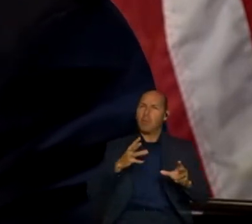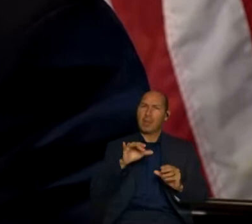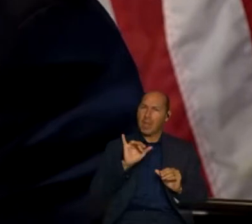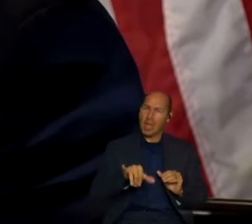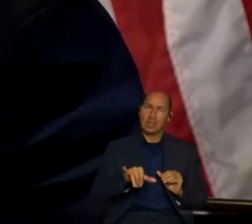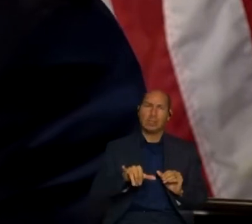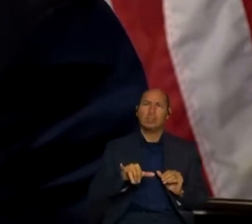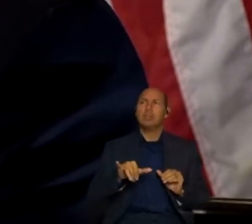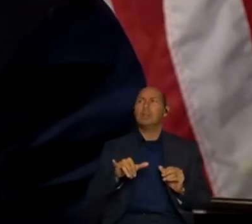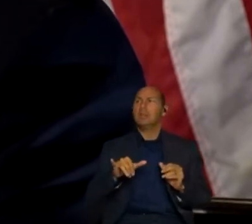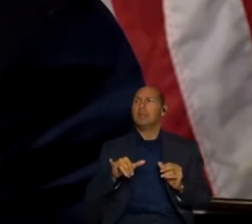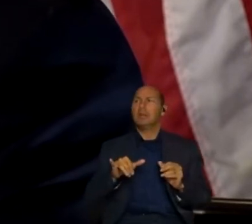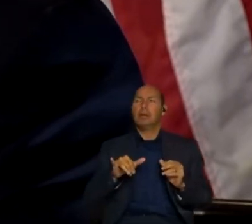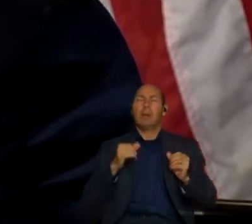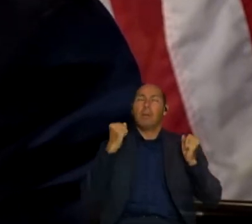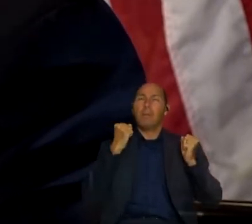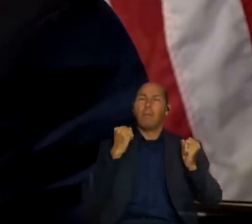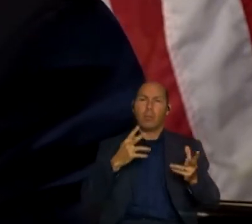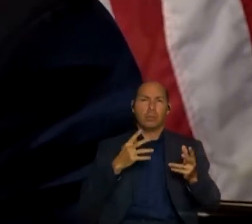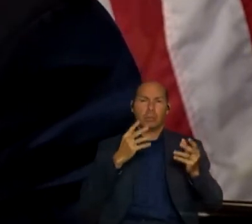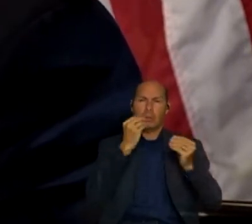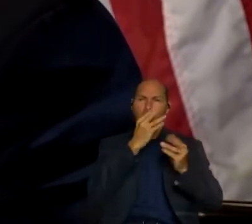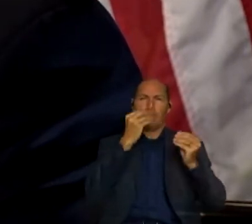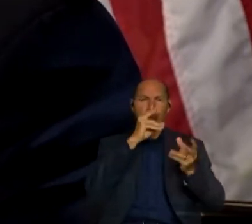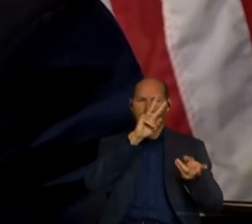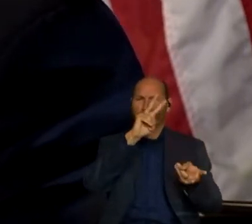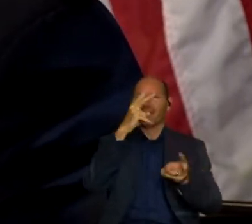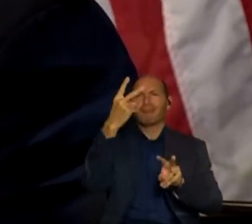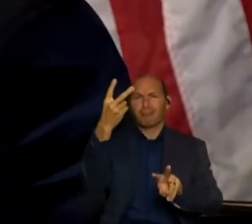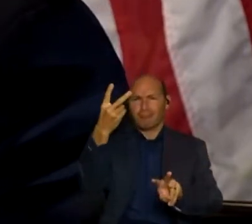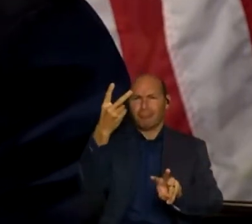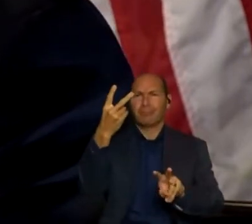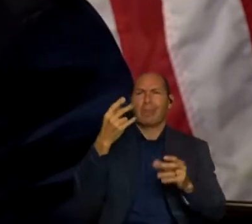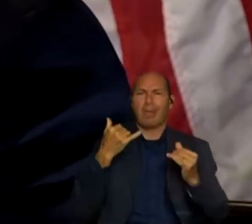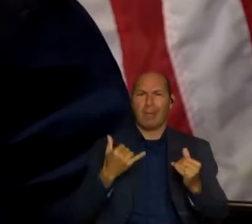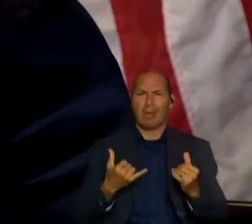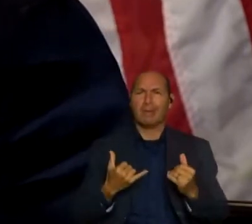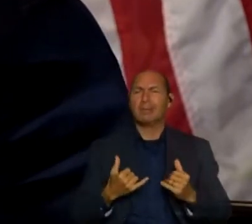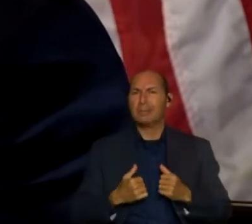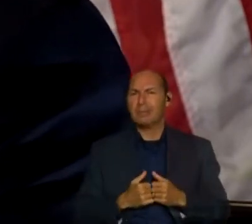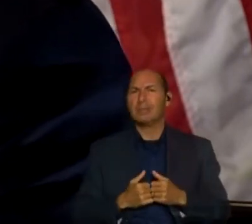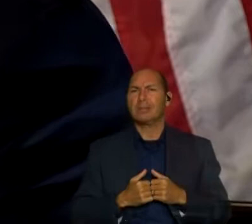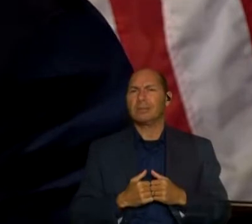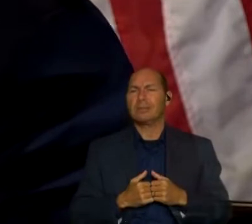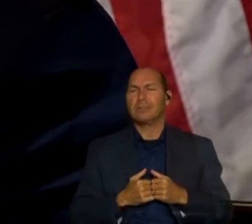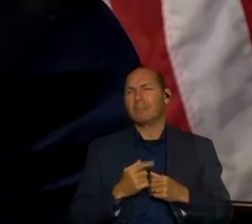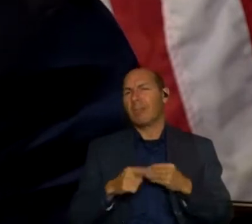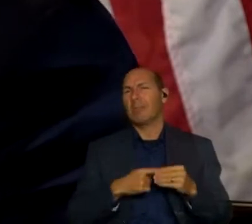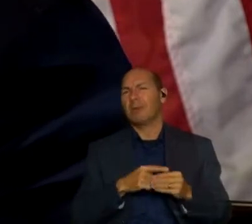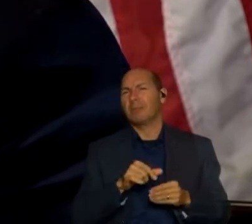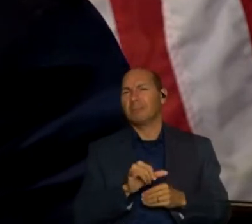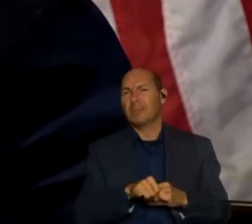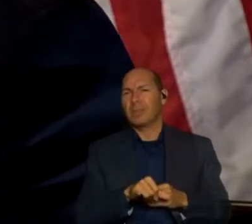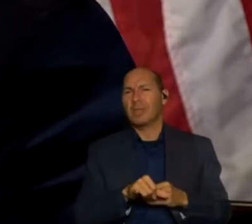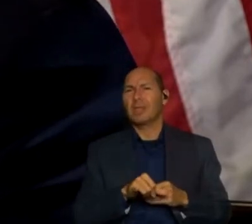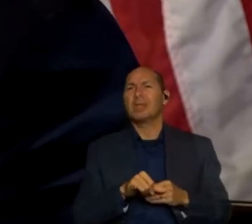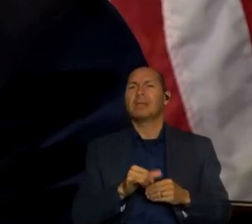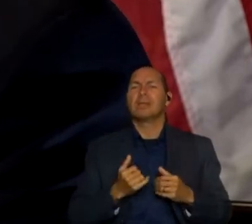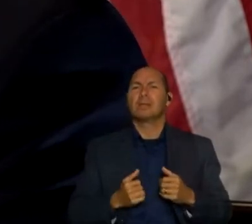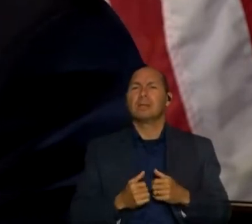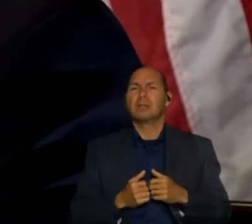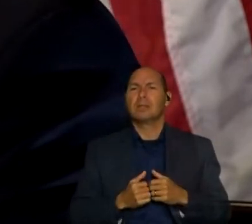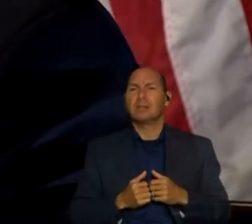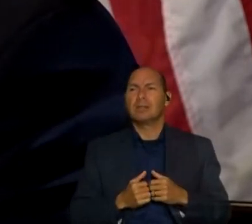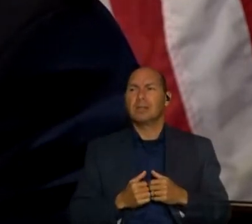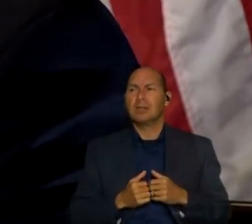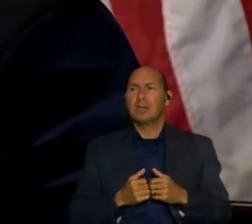amount of misinformation that is floating around about that and kind of misinterpretation of